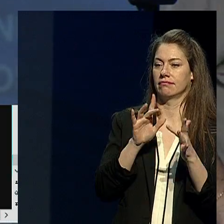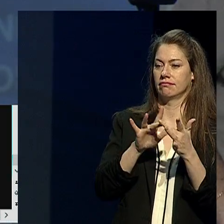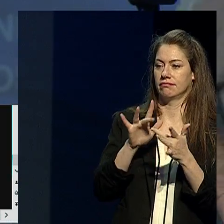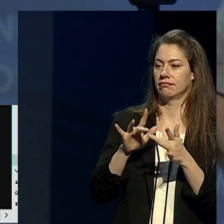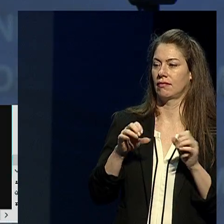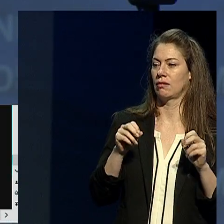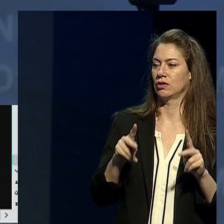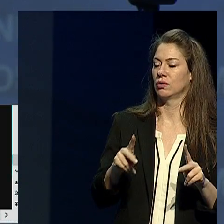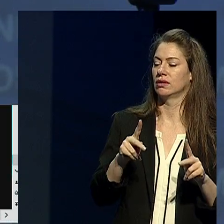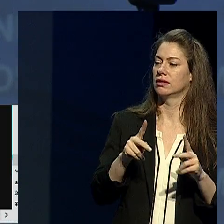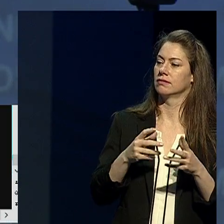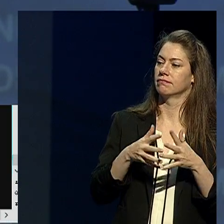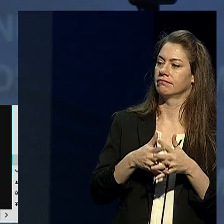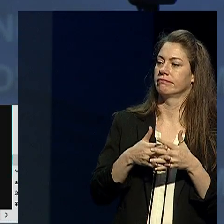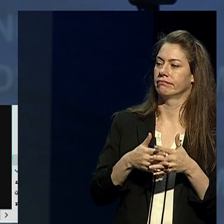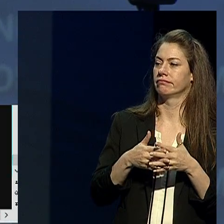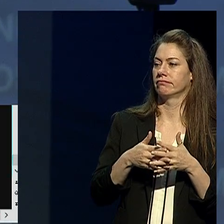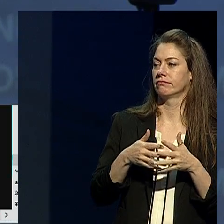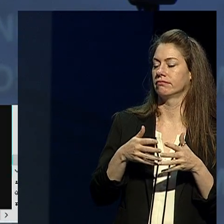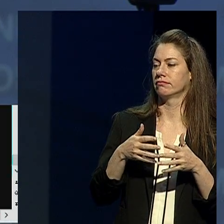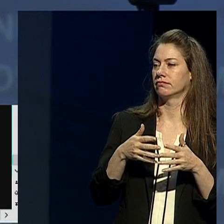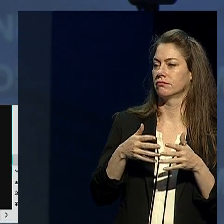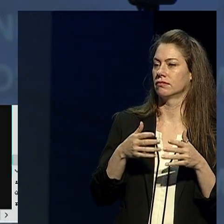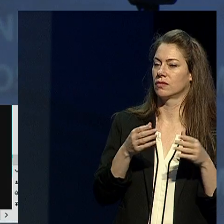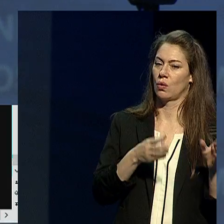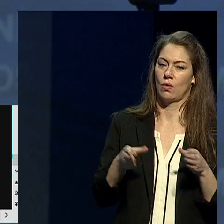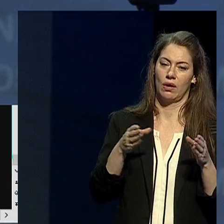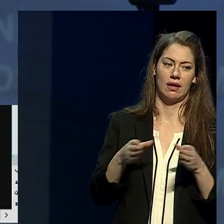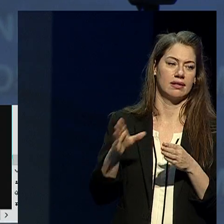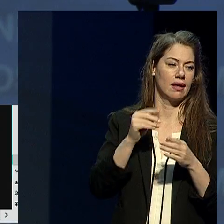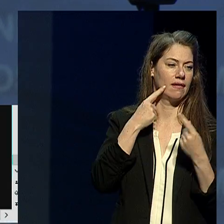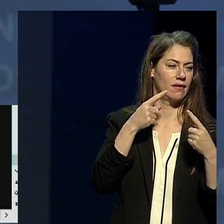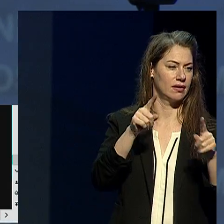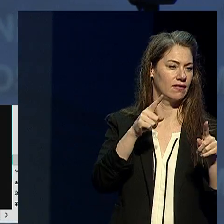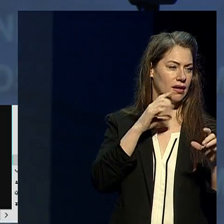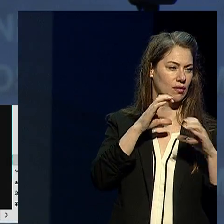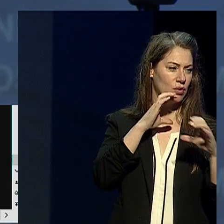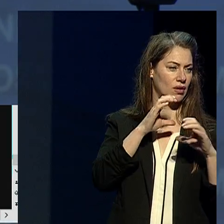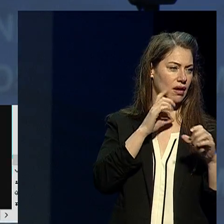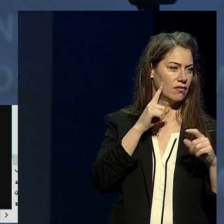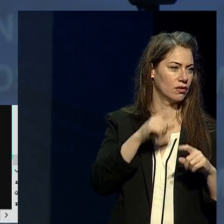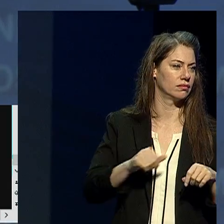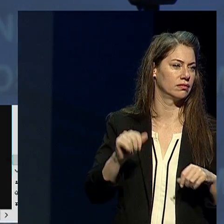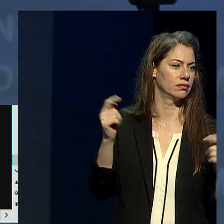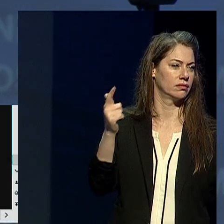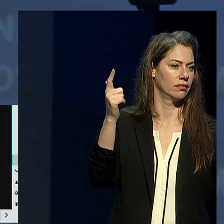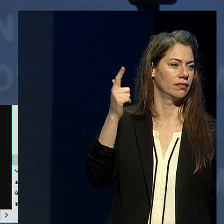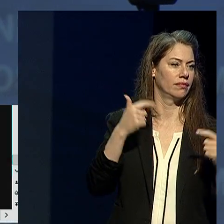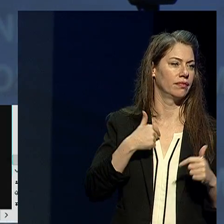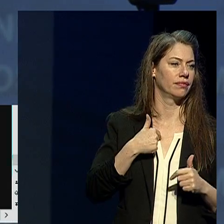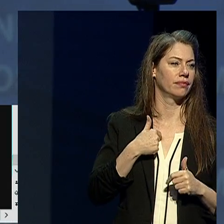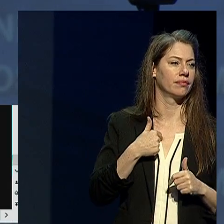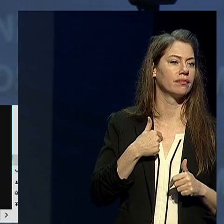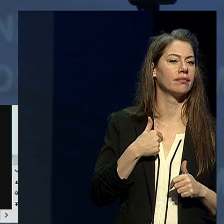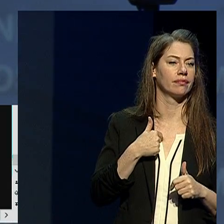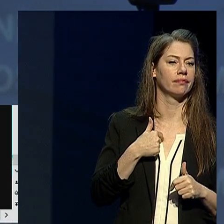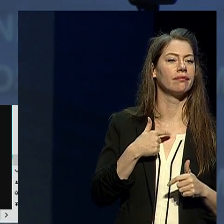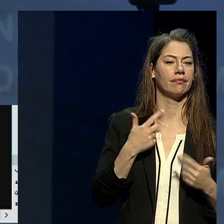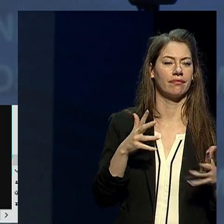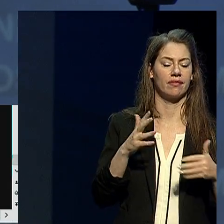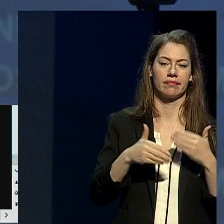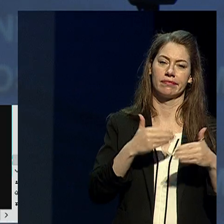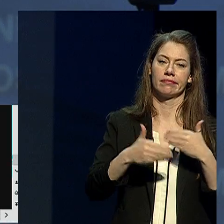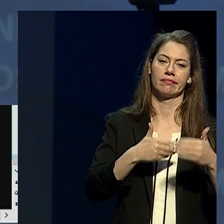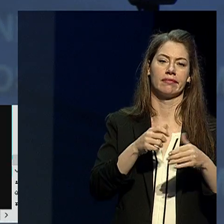bolstering grassroots organizing, and effectively communicating across all channels. I have been, and I continue to